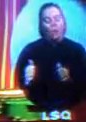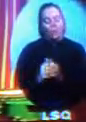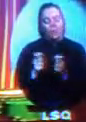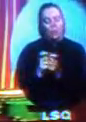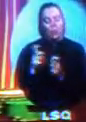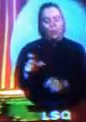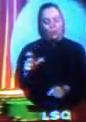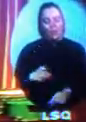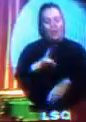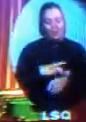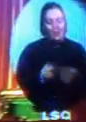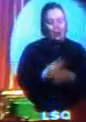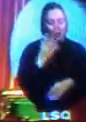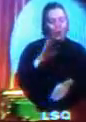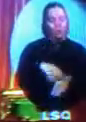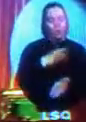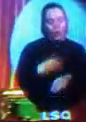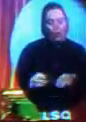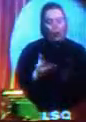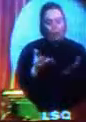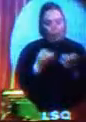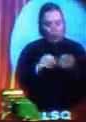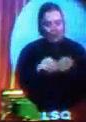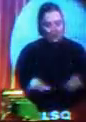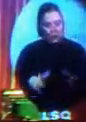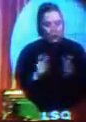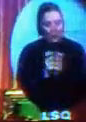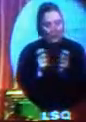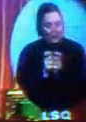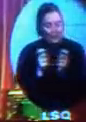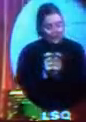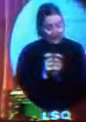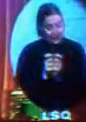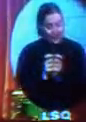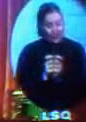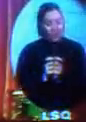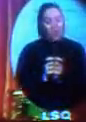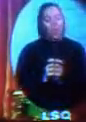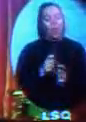a cable that will help them compete with Hydro-Quebec.